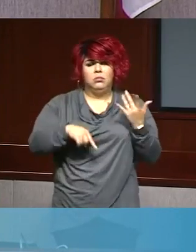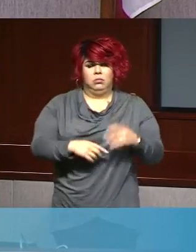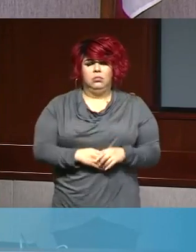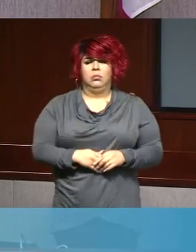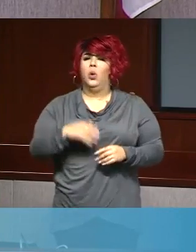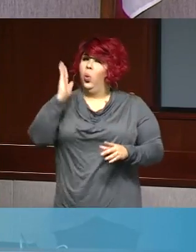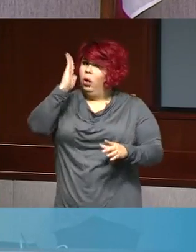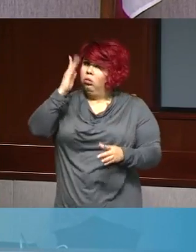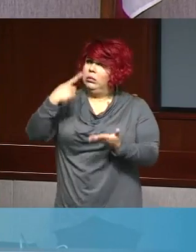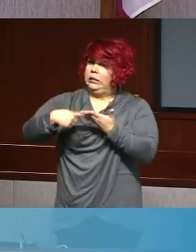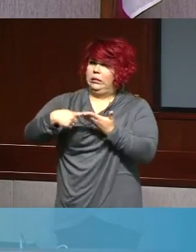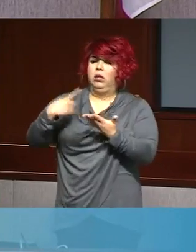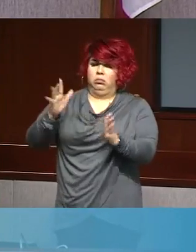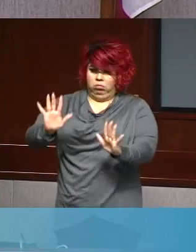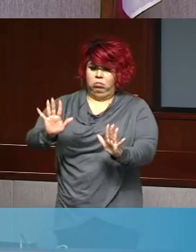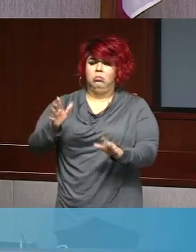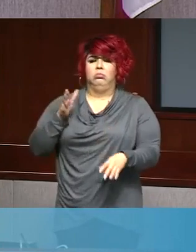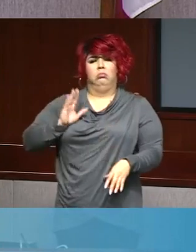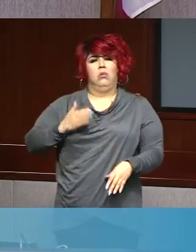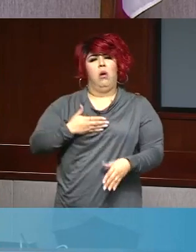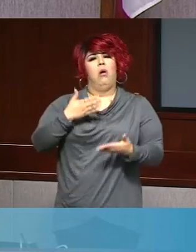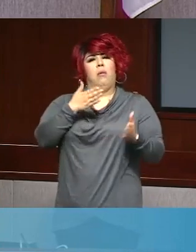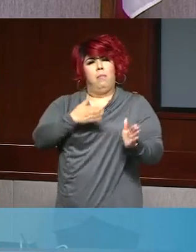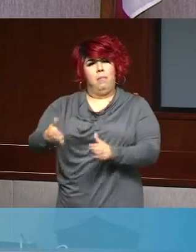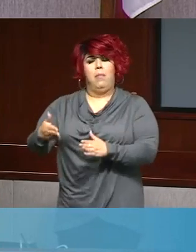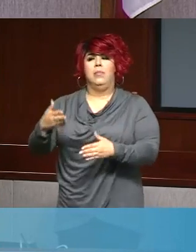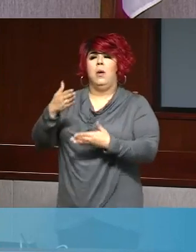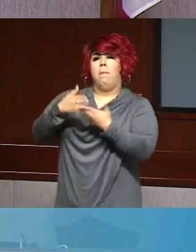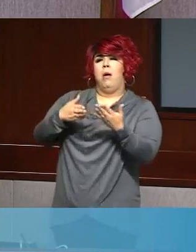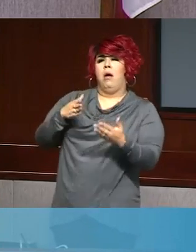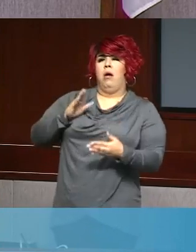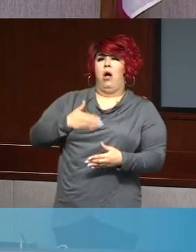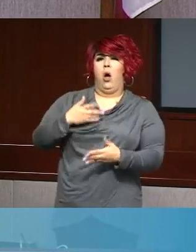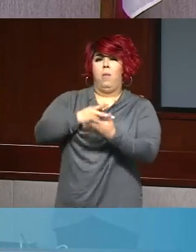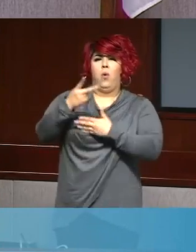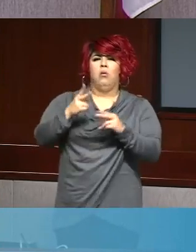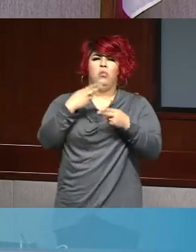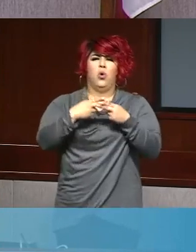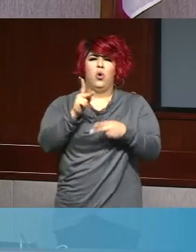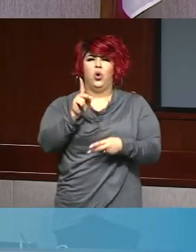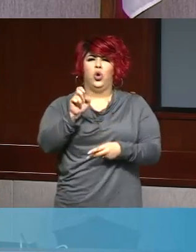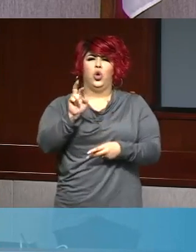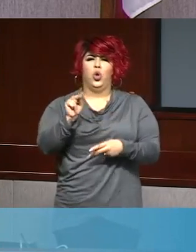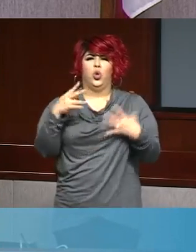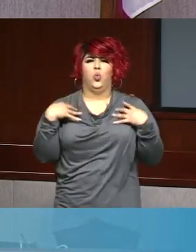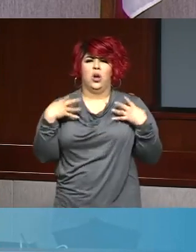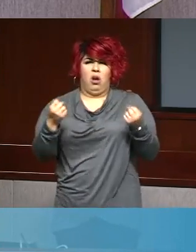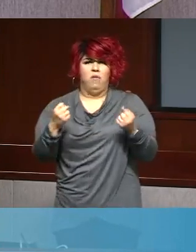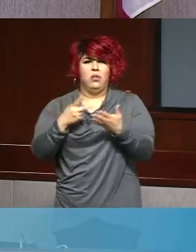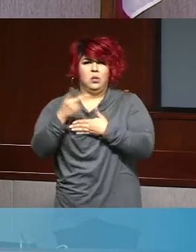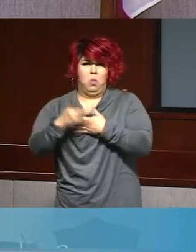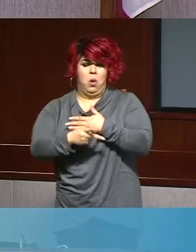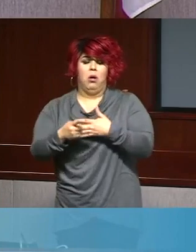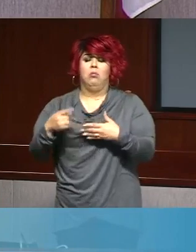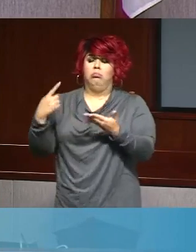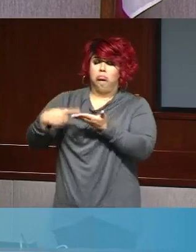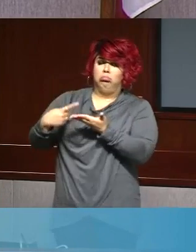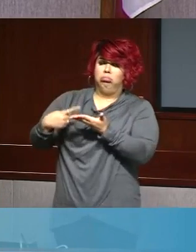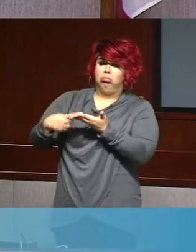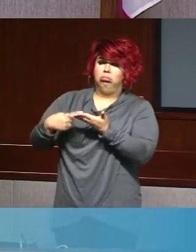this with the board. This is part of the Kern Recovers program. There'll be more information on that